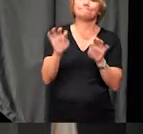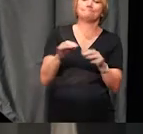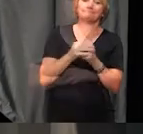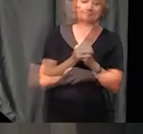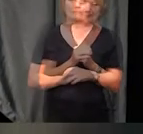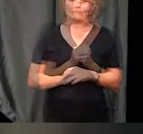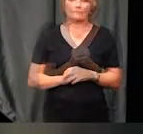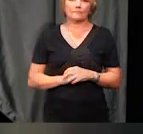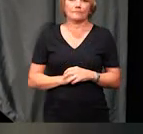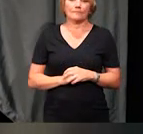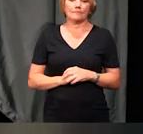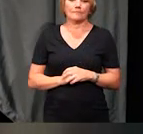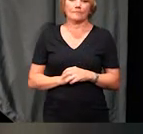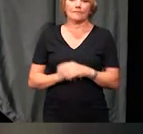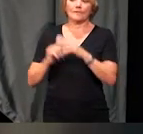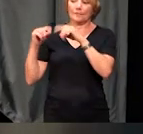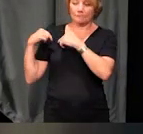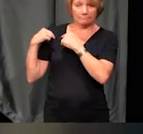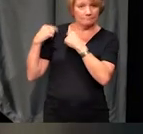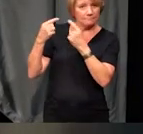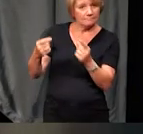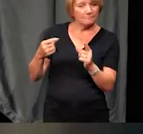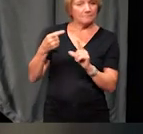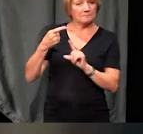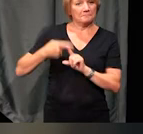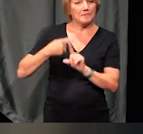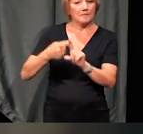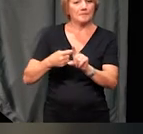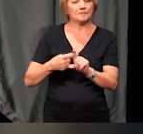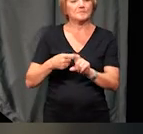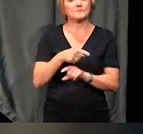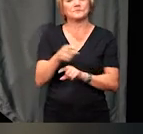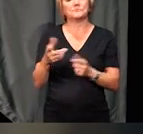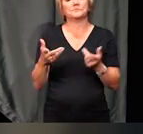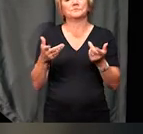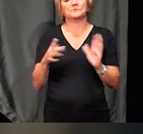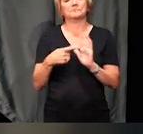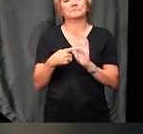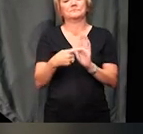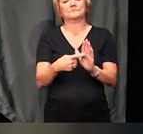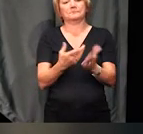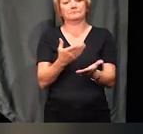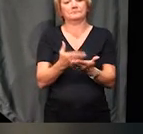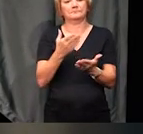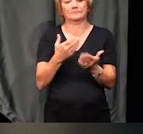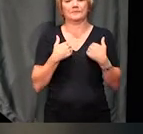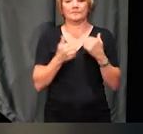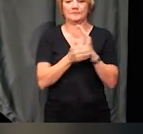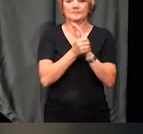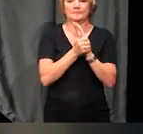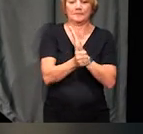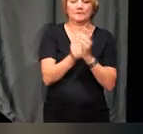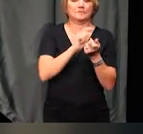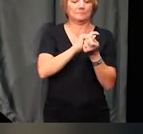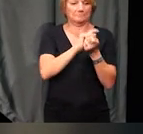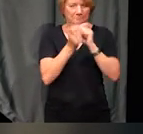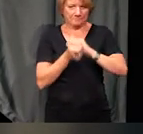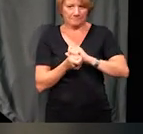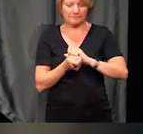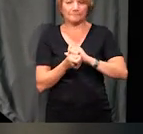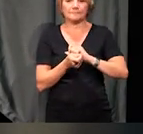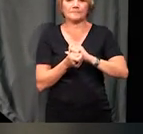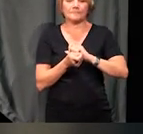future? Over the past few months, you have shown that you are equipped with an adaptability